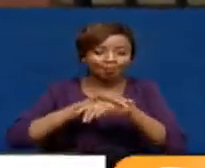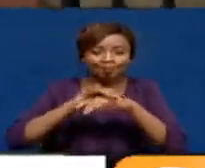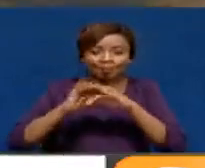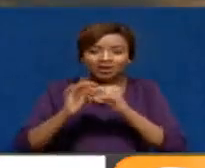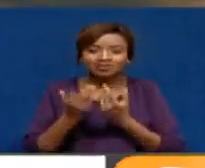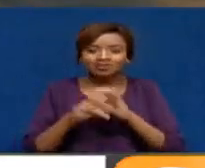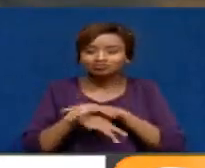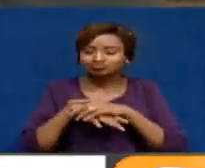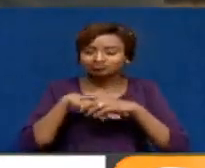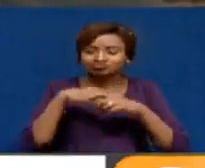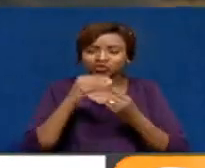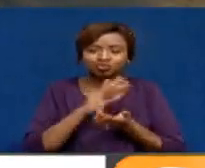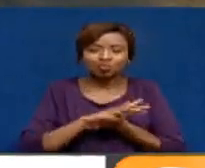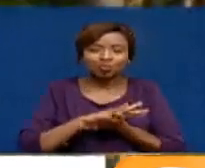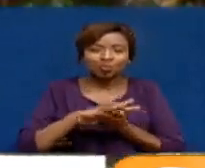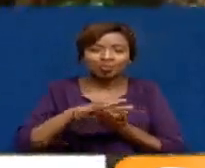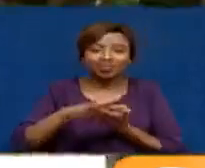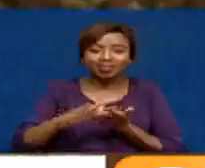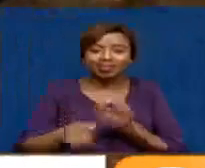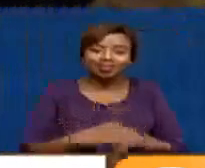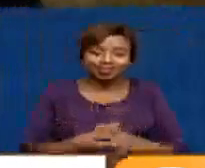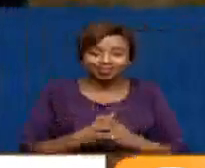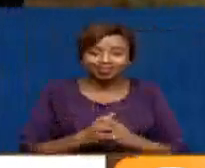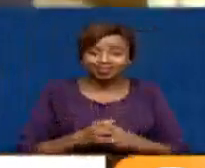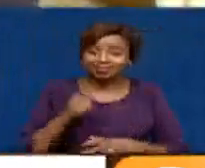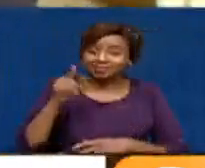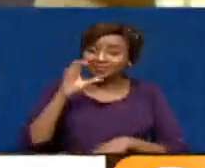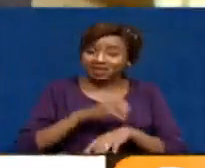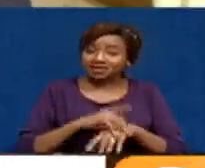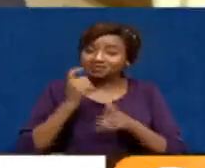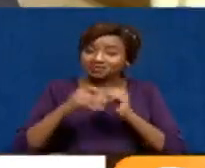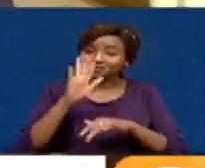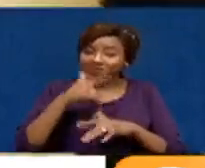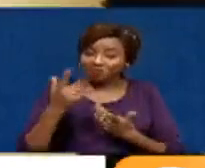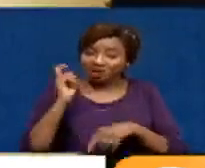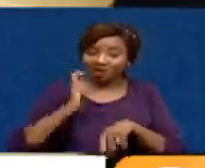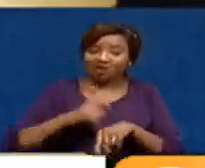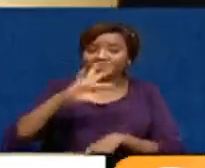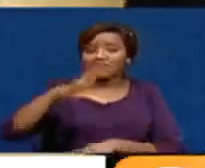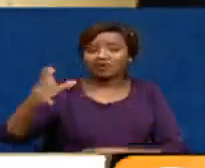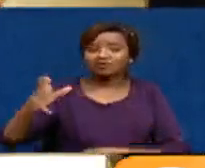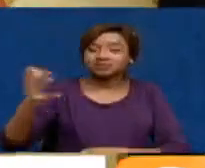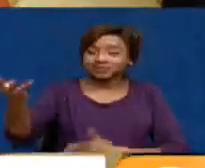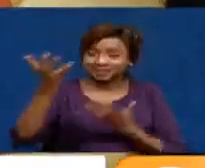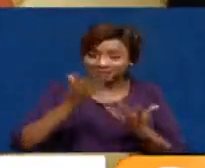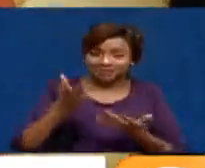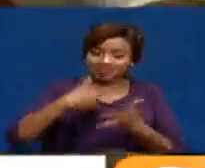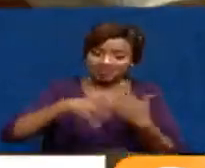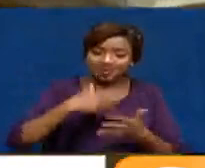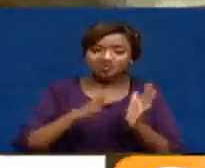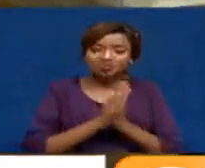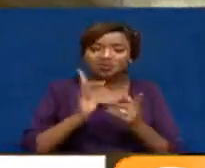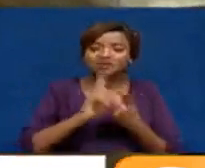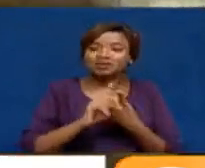Kombo gets the milk from farmers in Embu County whom he has contracted, mixes it with other natural products like castor oil and